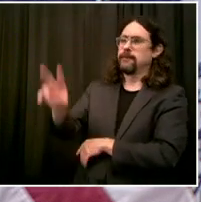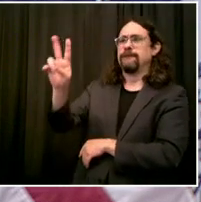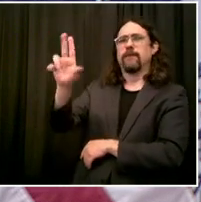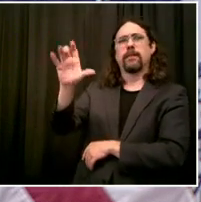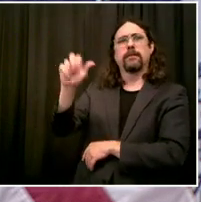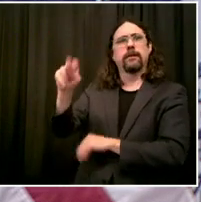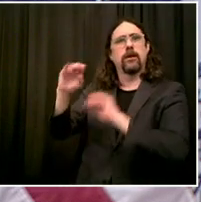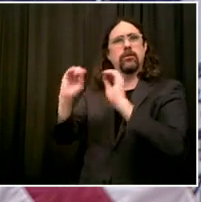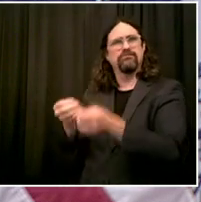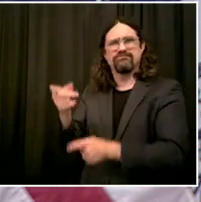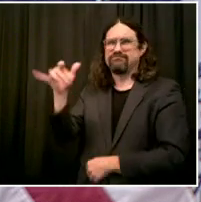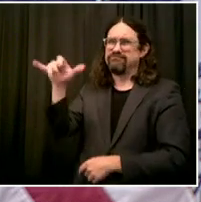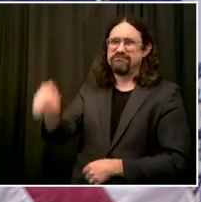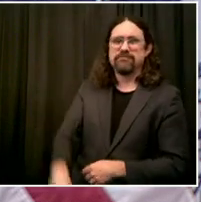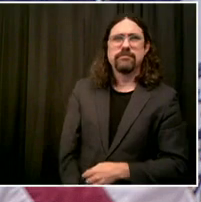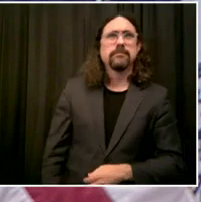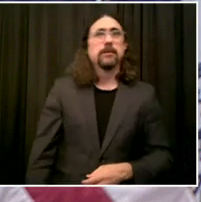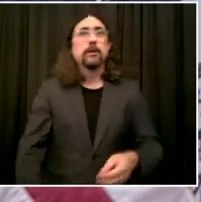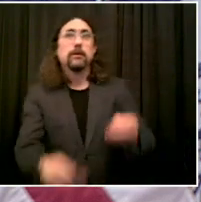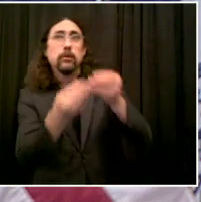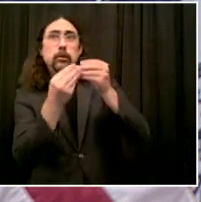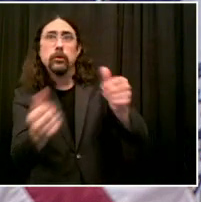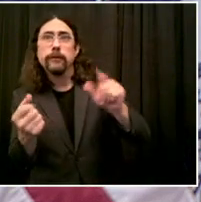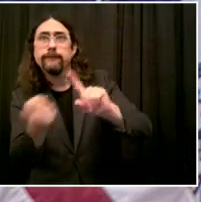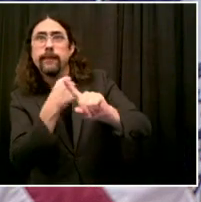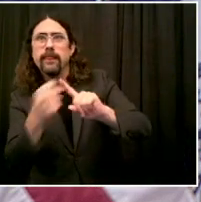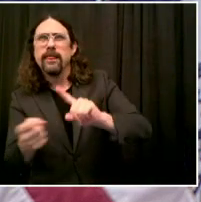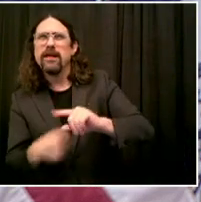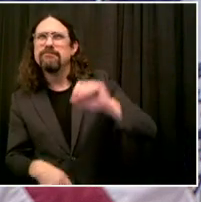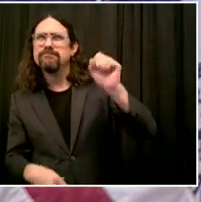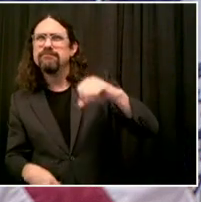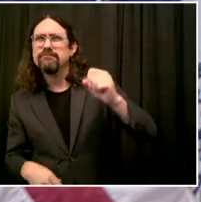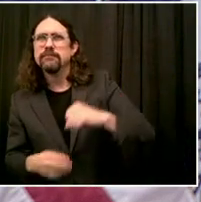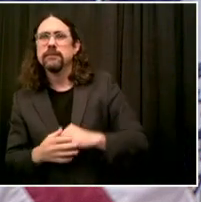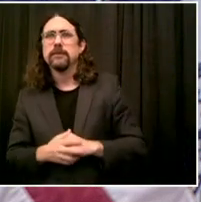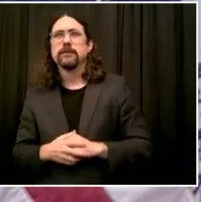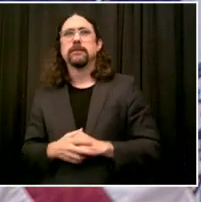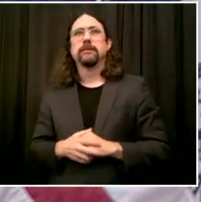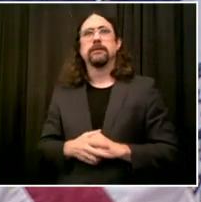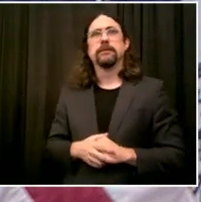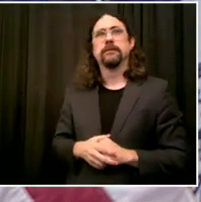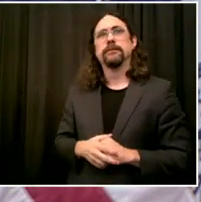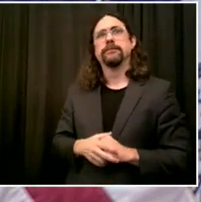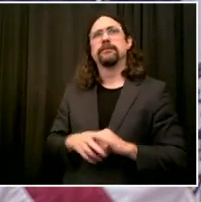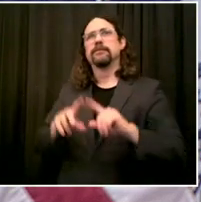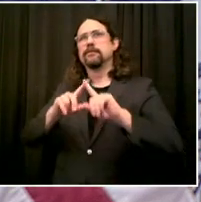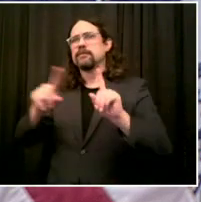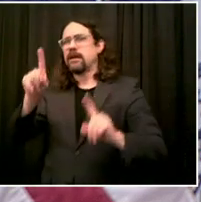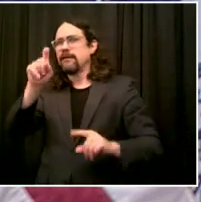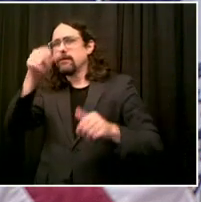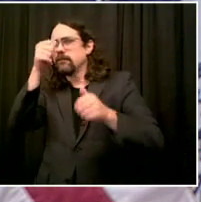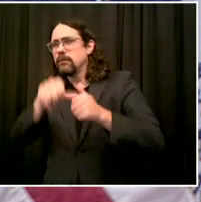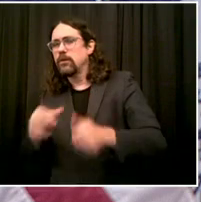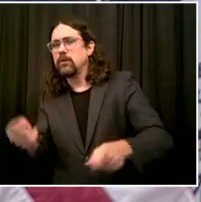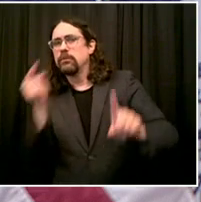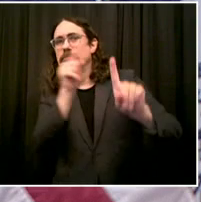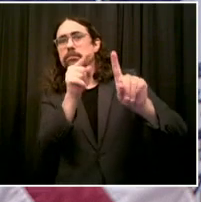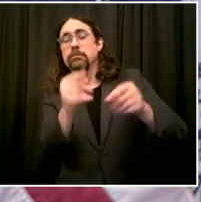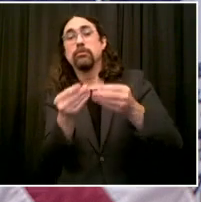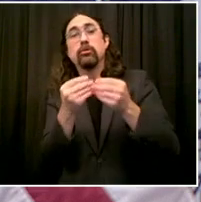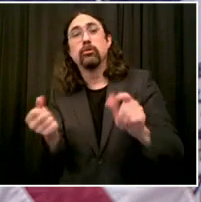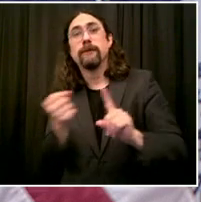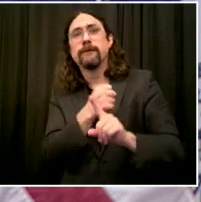origins are, the reason they exist. So that's the first and most important thing. They're also doing great work right now in terms